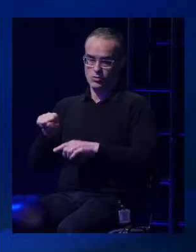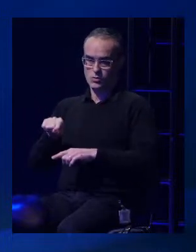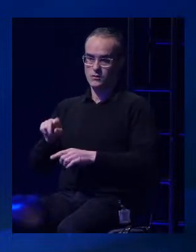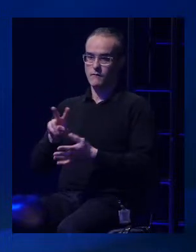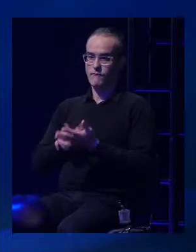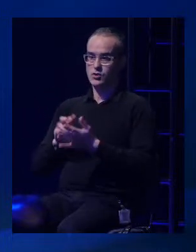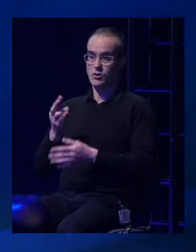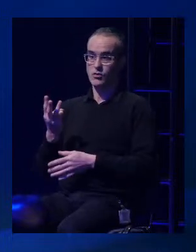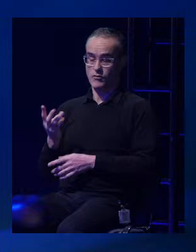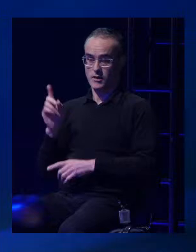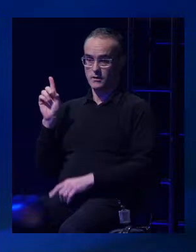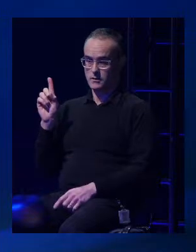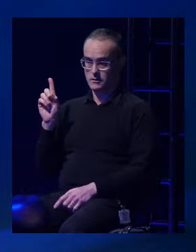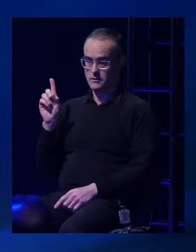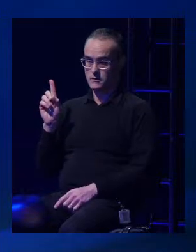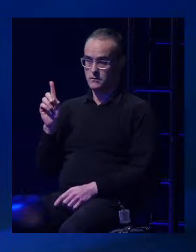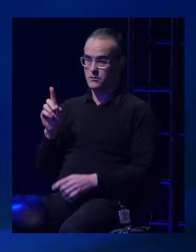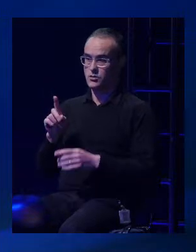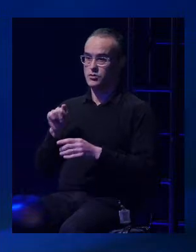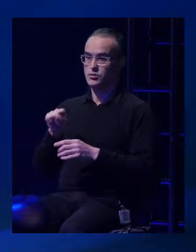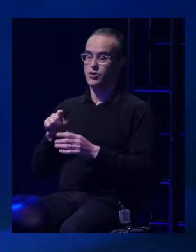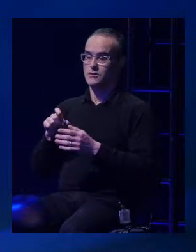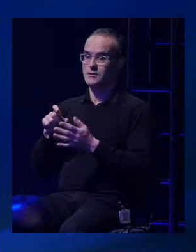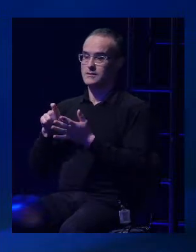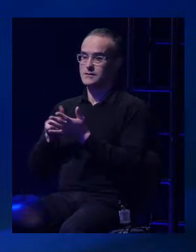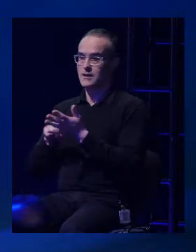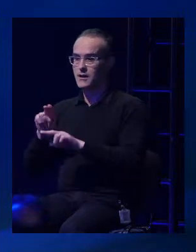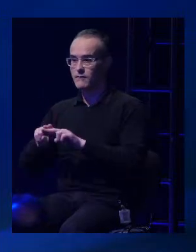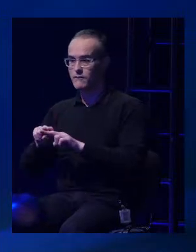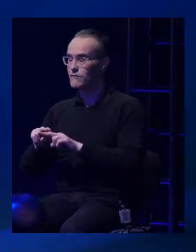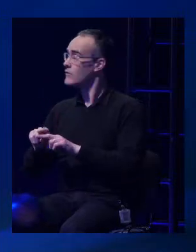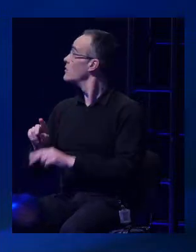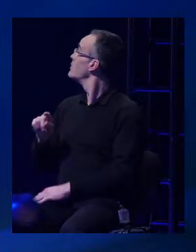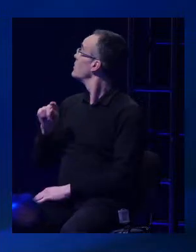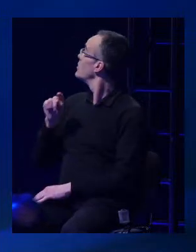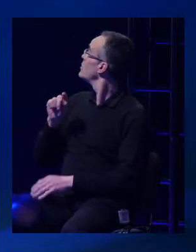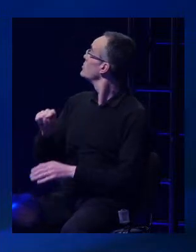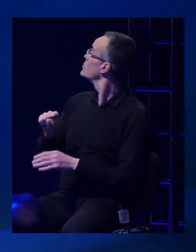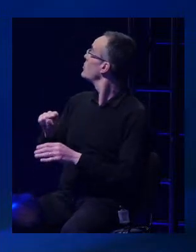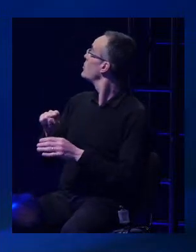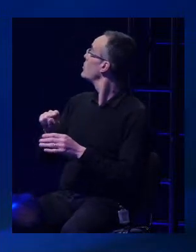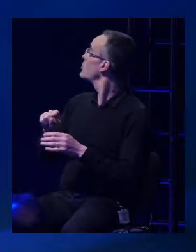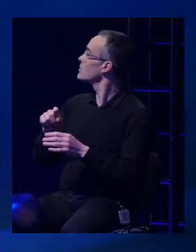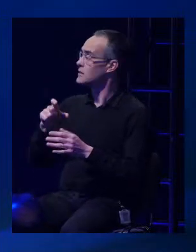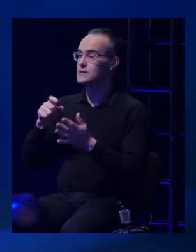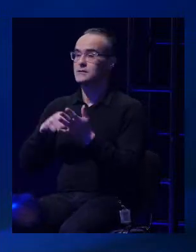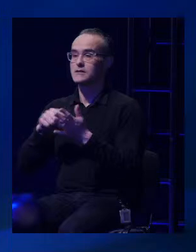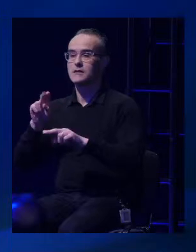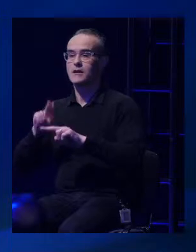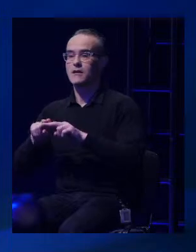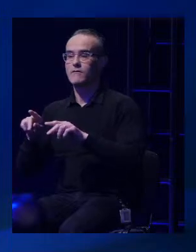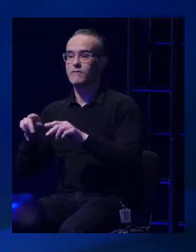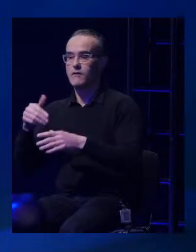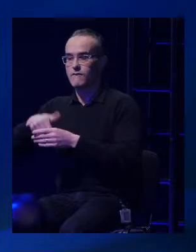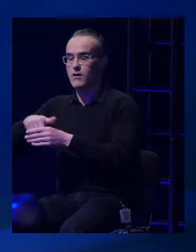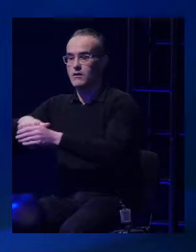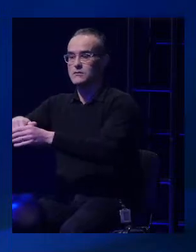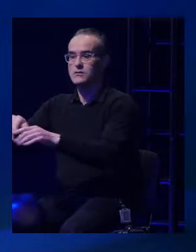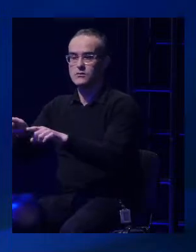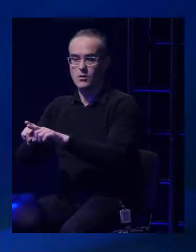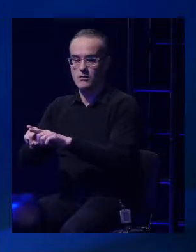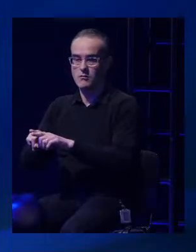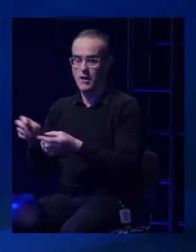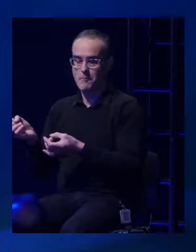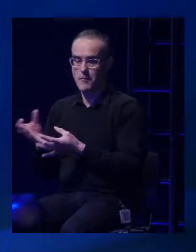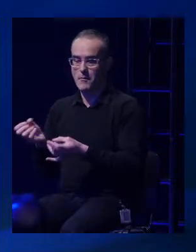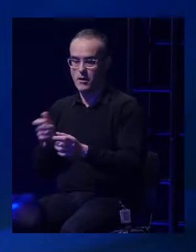to output .clf and CTF files, and you can also configure the ACES pipeline with this device as well.